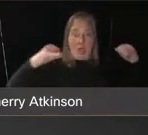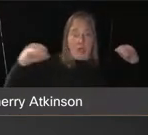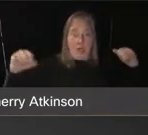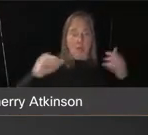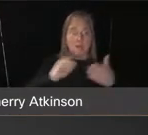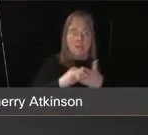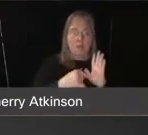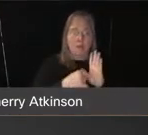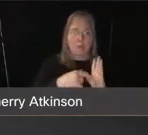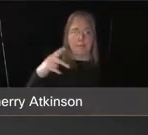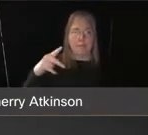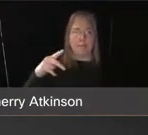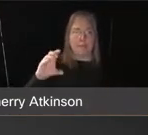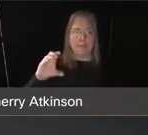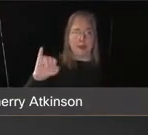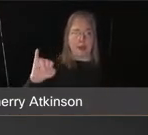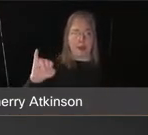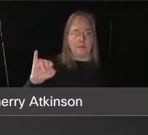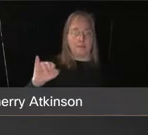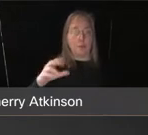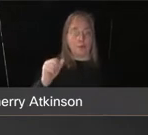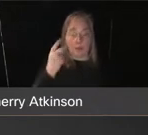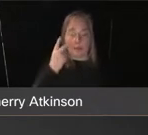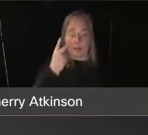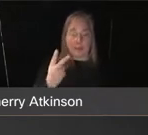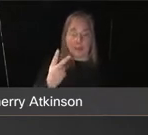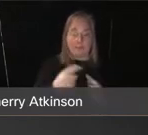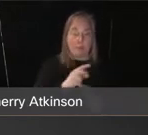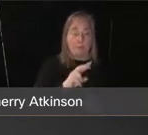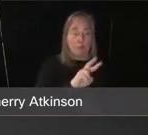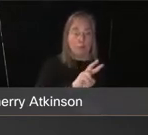index. As you can see, from 2003 to